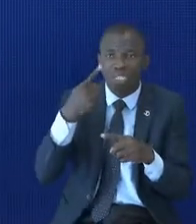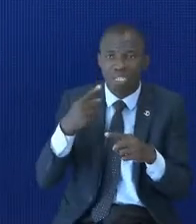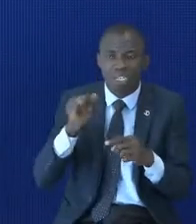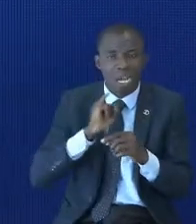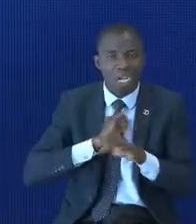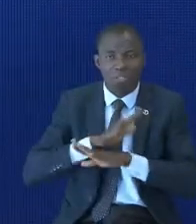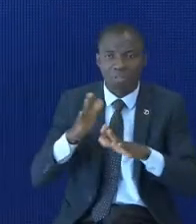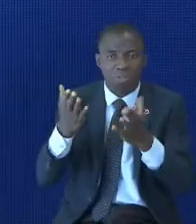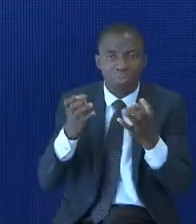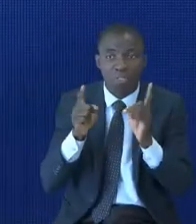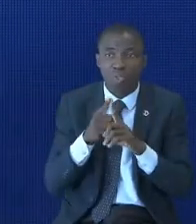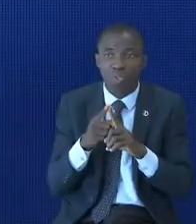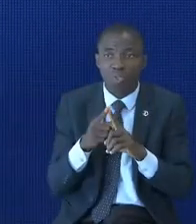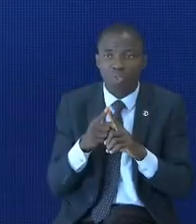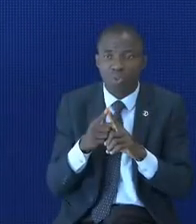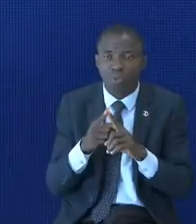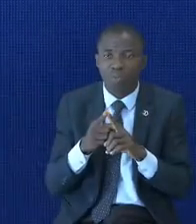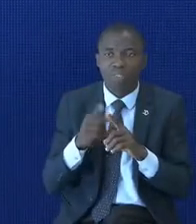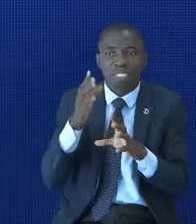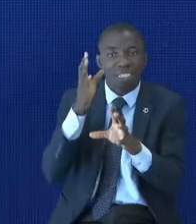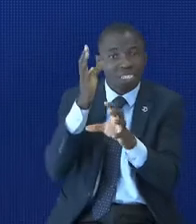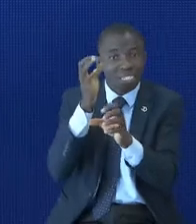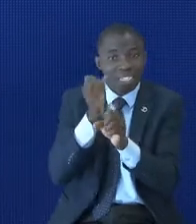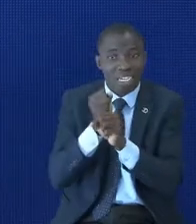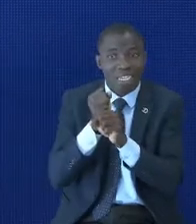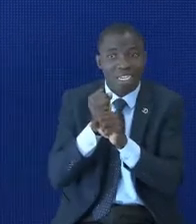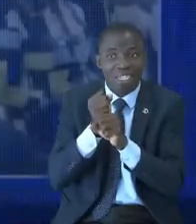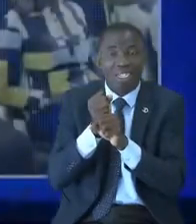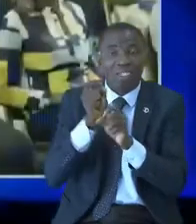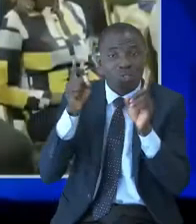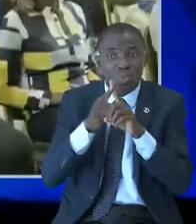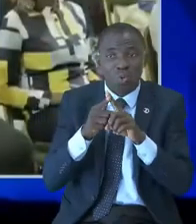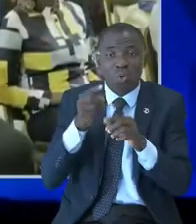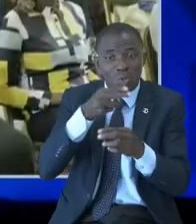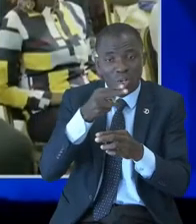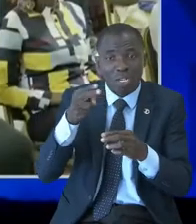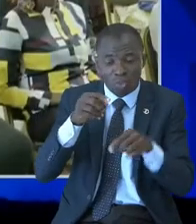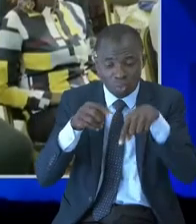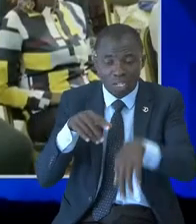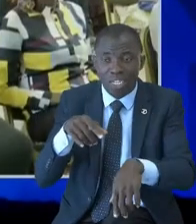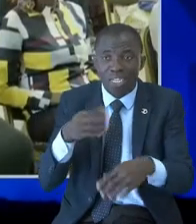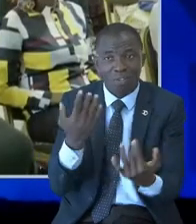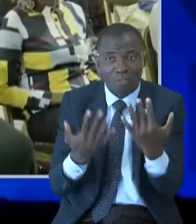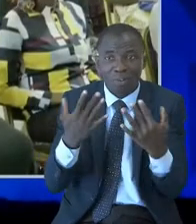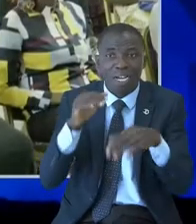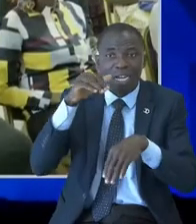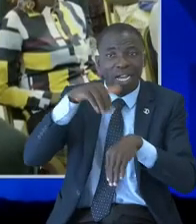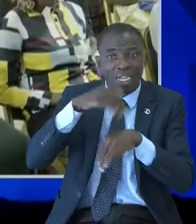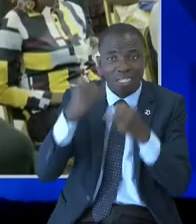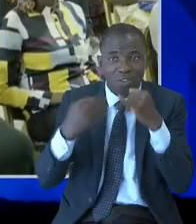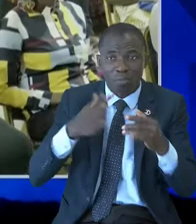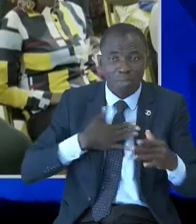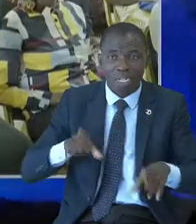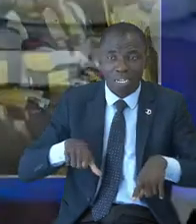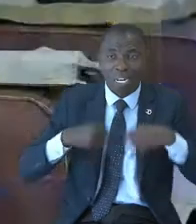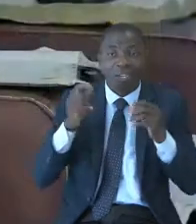want to get at that outcome eternally in my life. And so you turn. The things I used